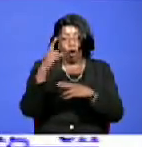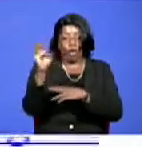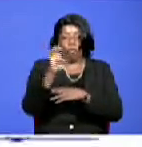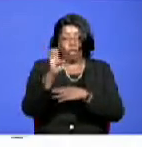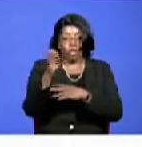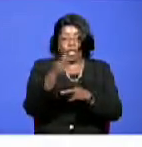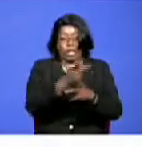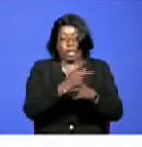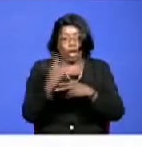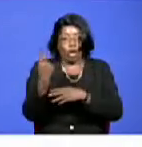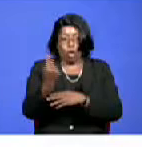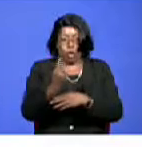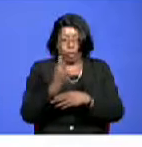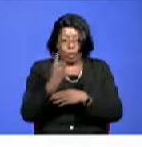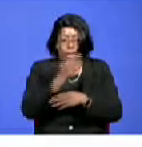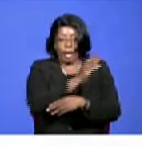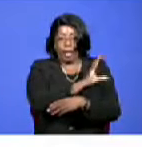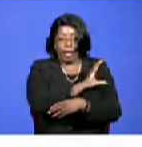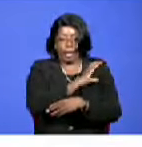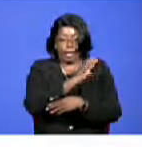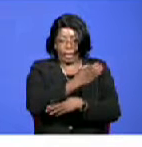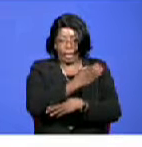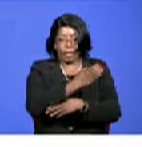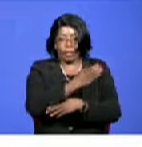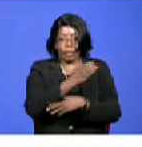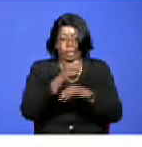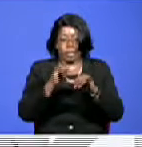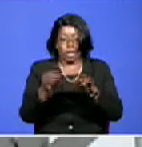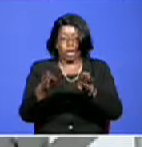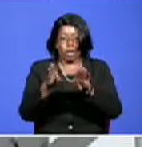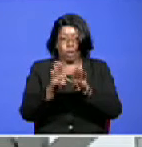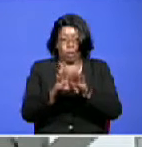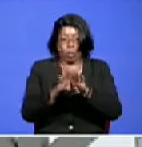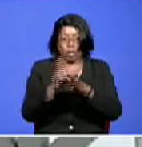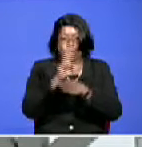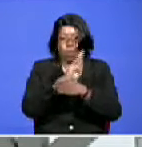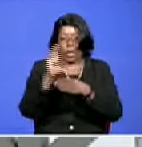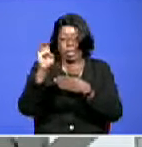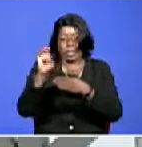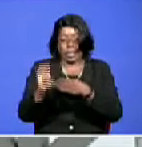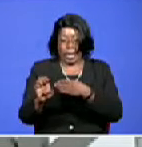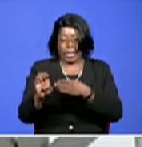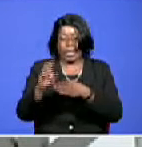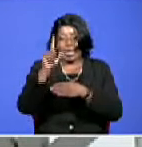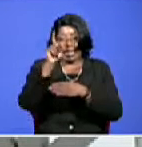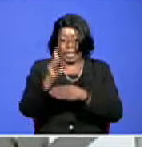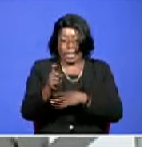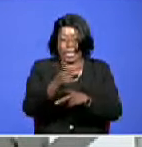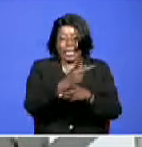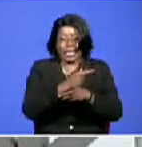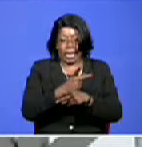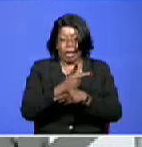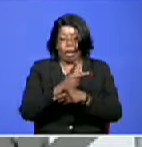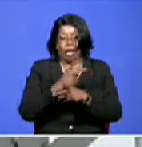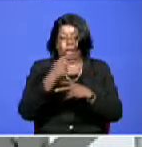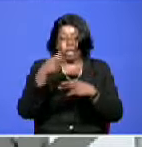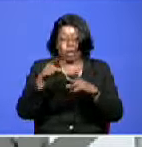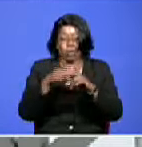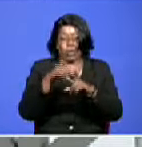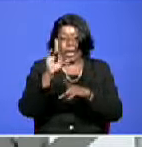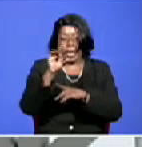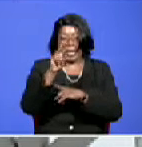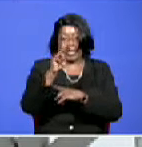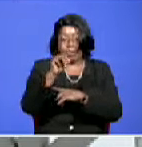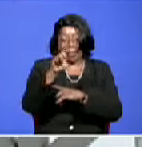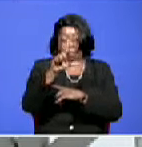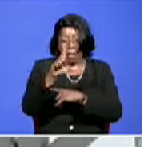only. West End Clinic remains closed until further notice, and West End residents needing care can visit the 8 Mile Rock clinic.